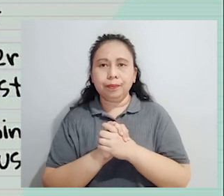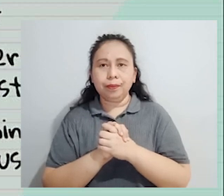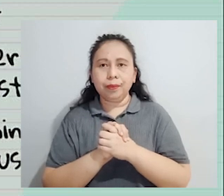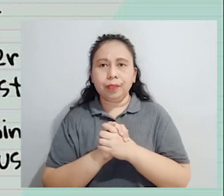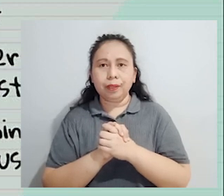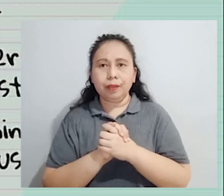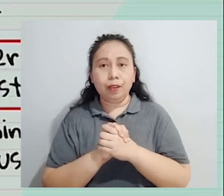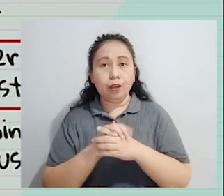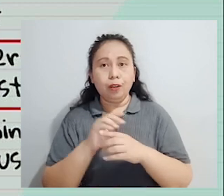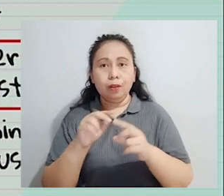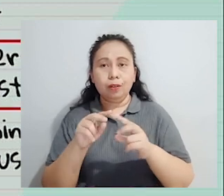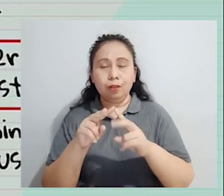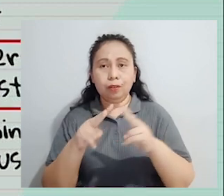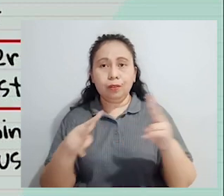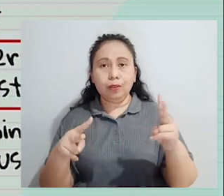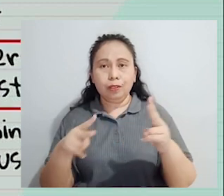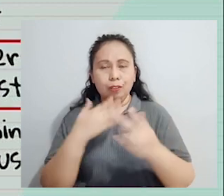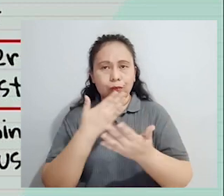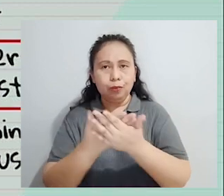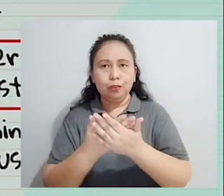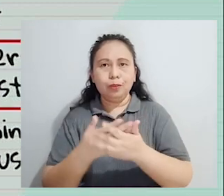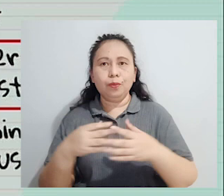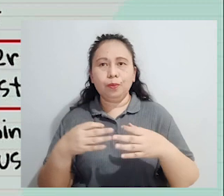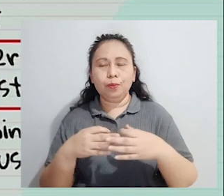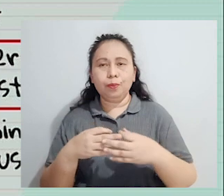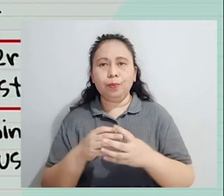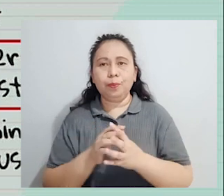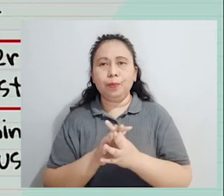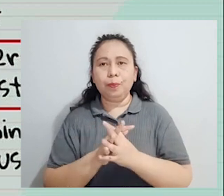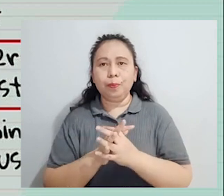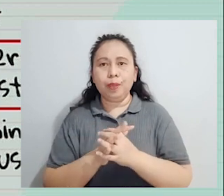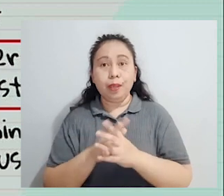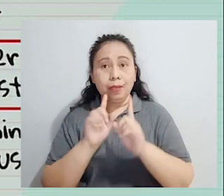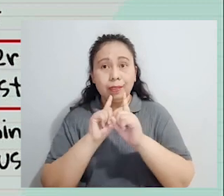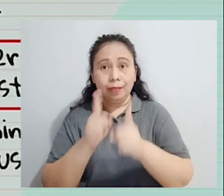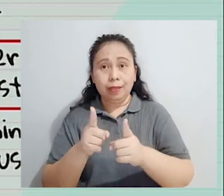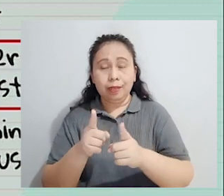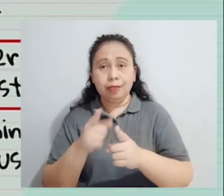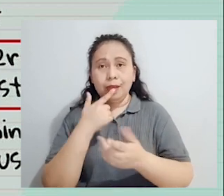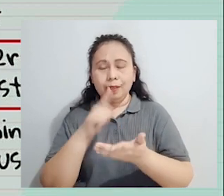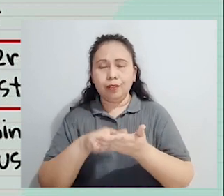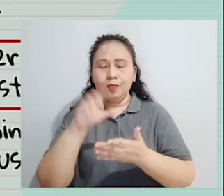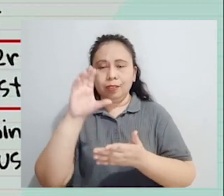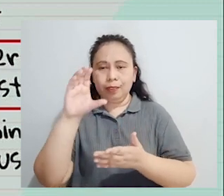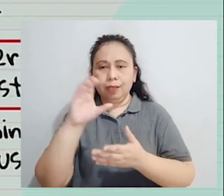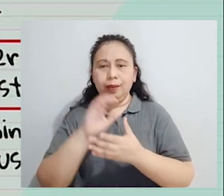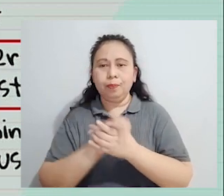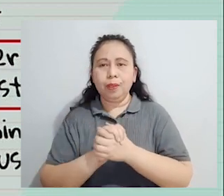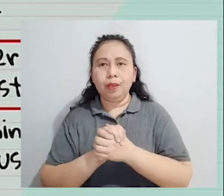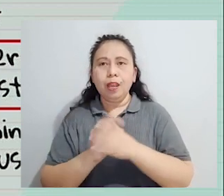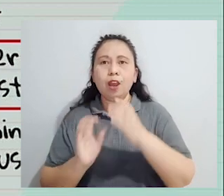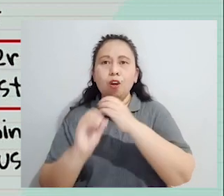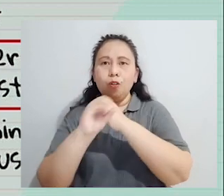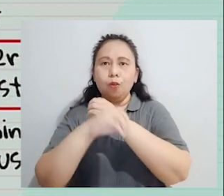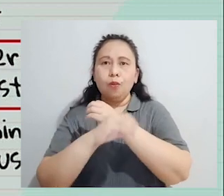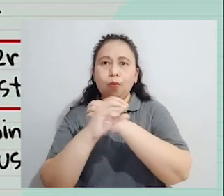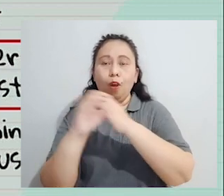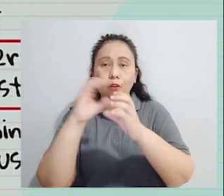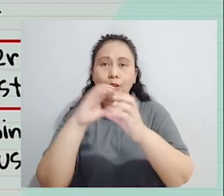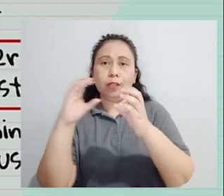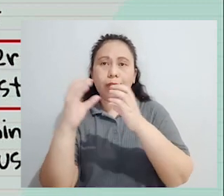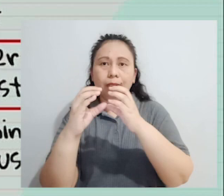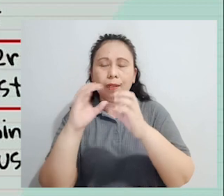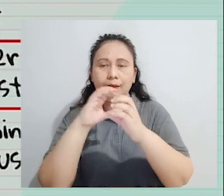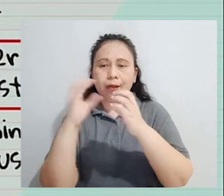You are doing good, Fernandina teens. The answer is letter C. The continental crust